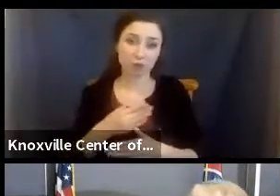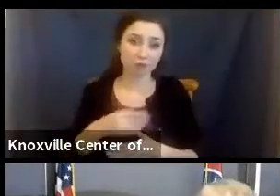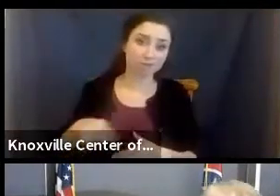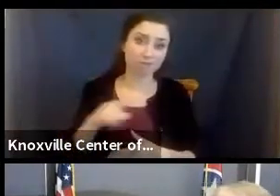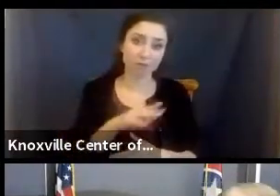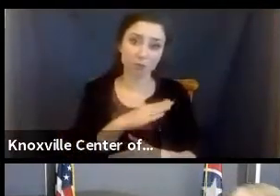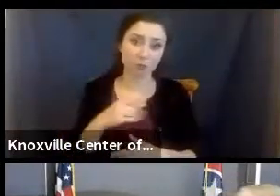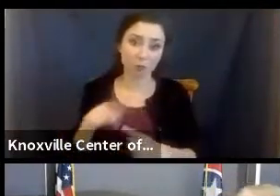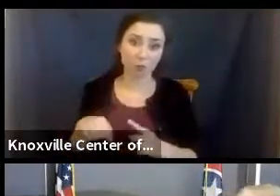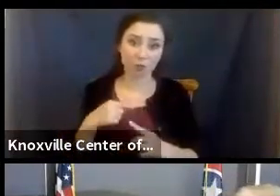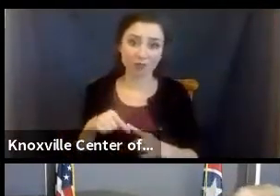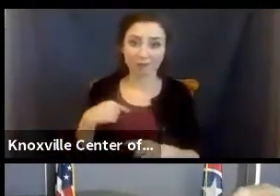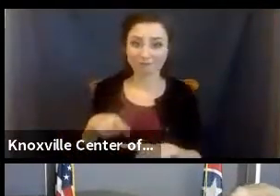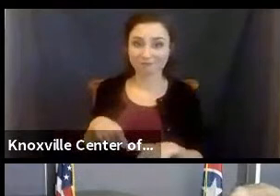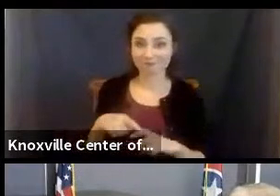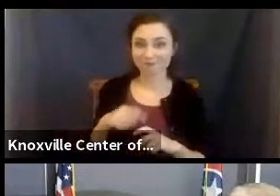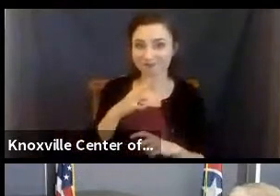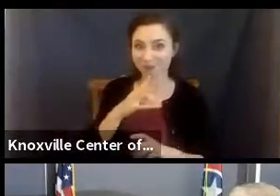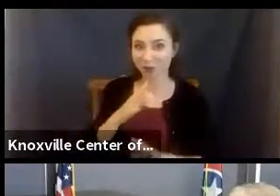soon as I stop talking.